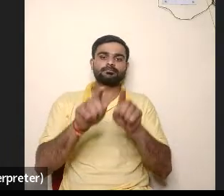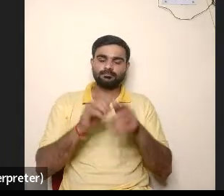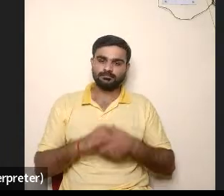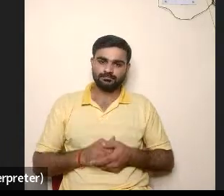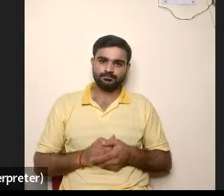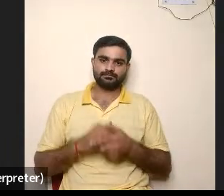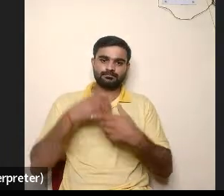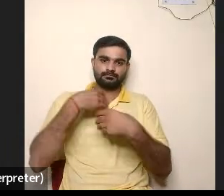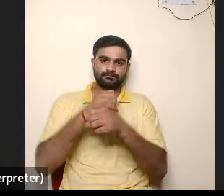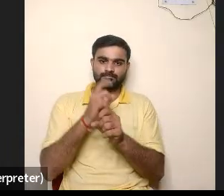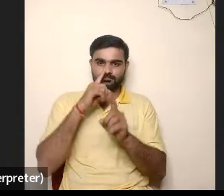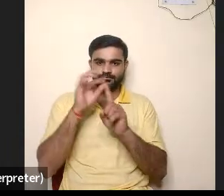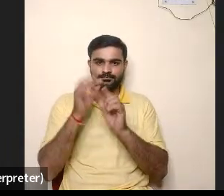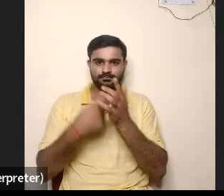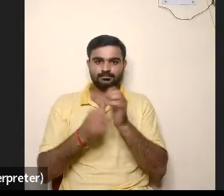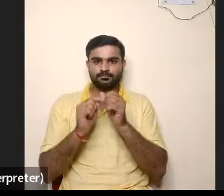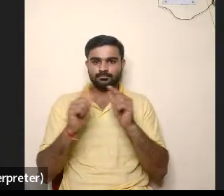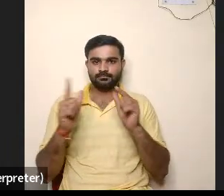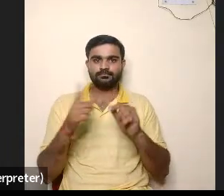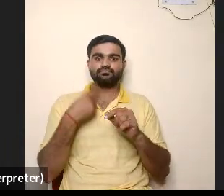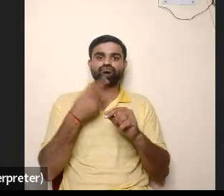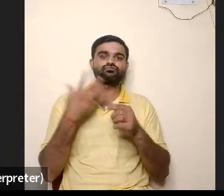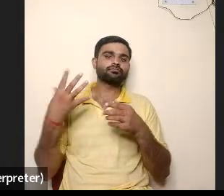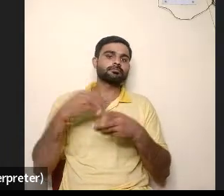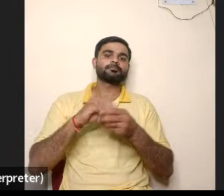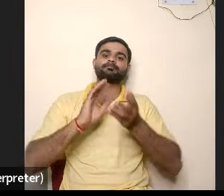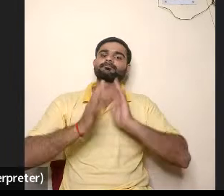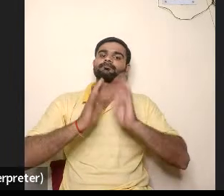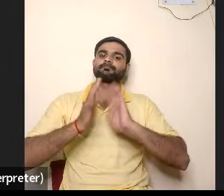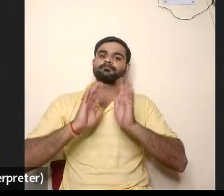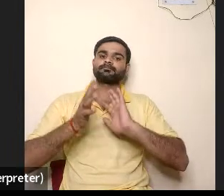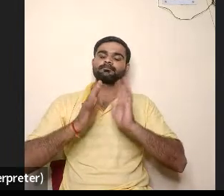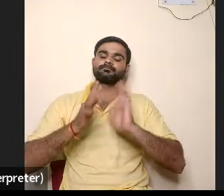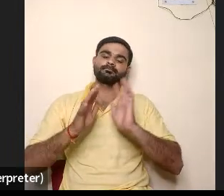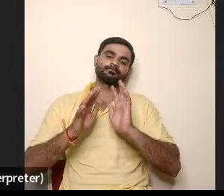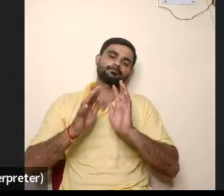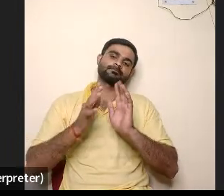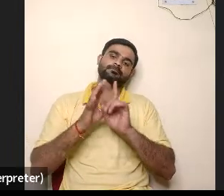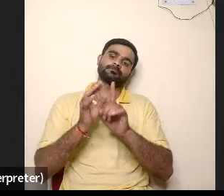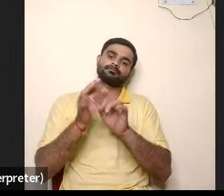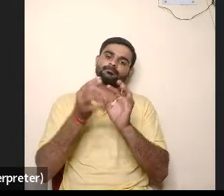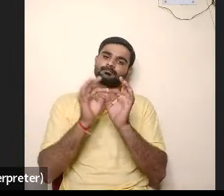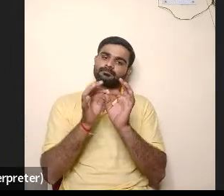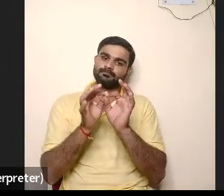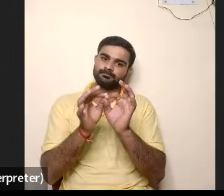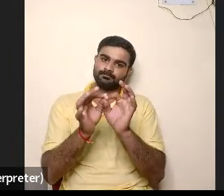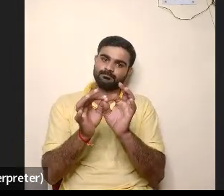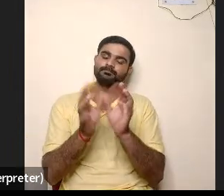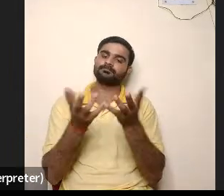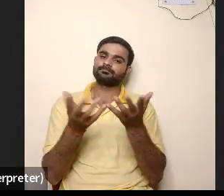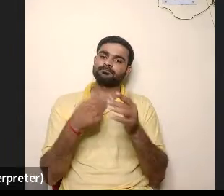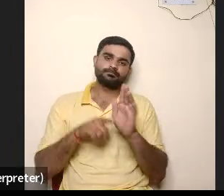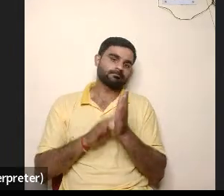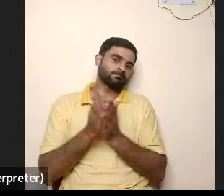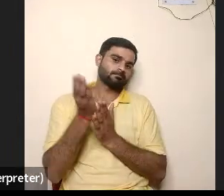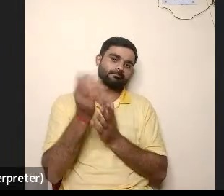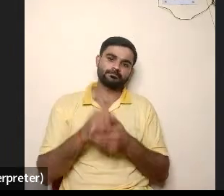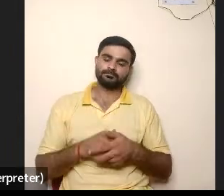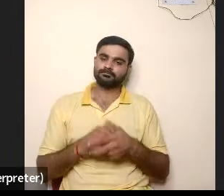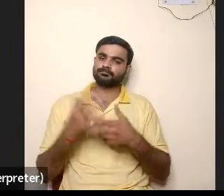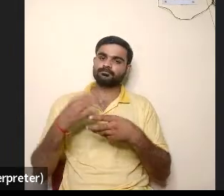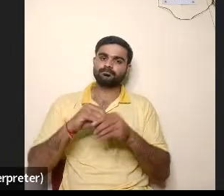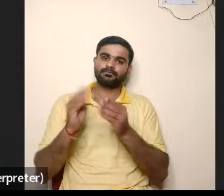to Preeti and Atul for their sign language assistance, as always, to